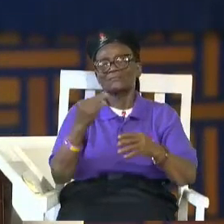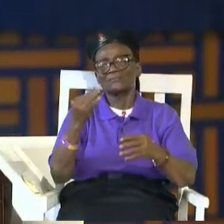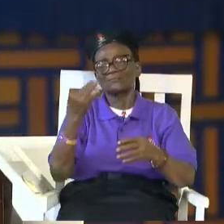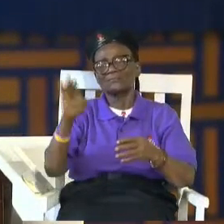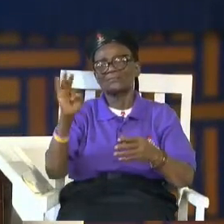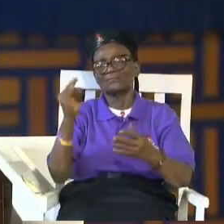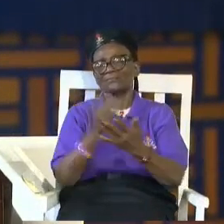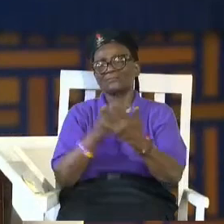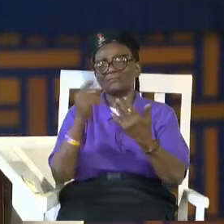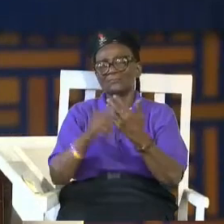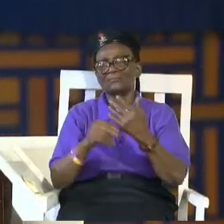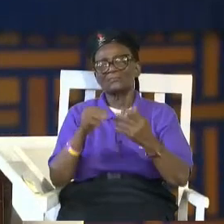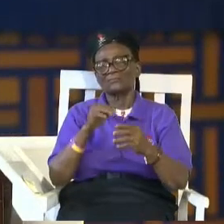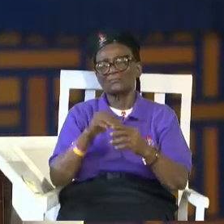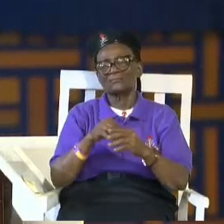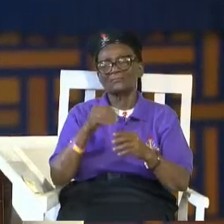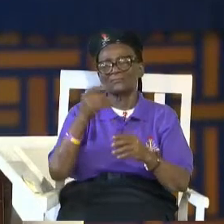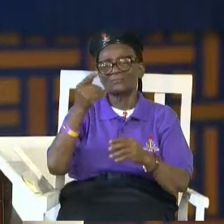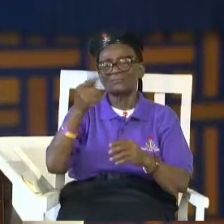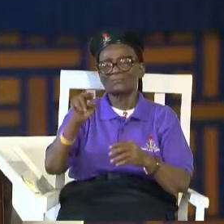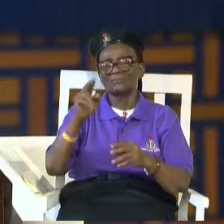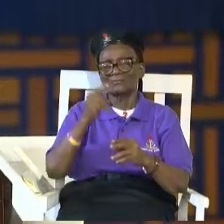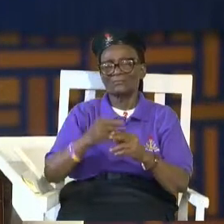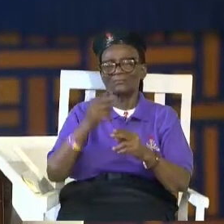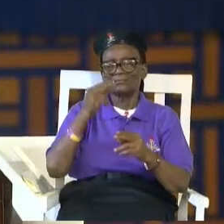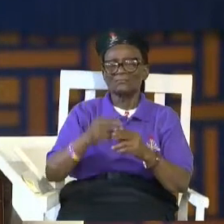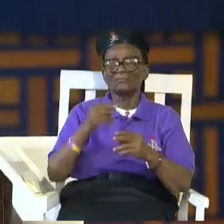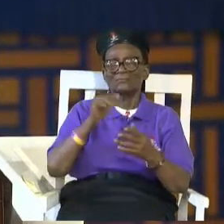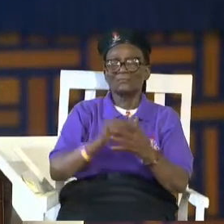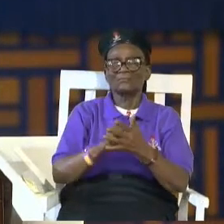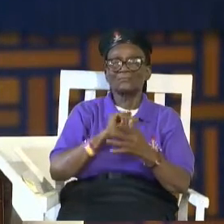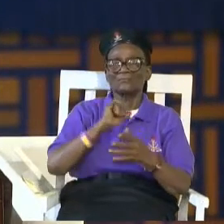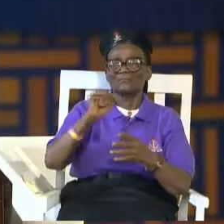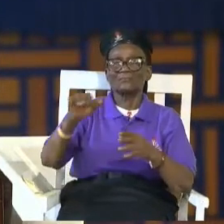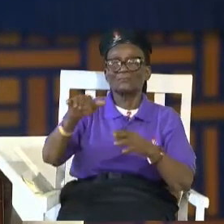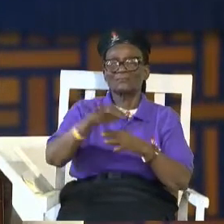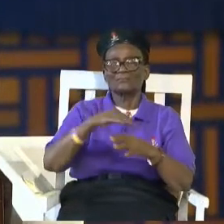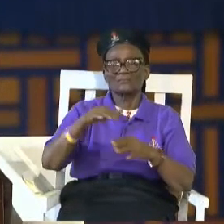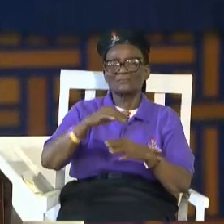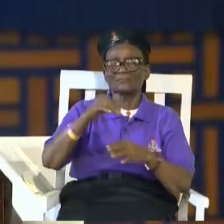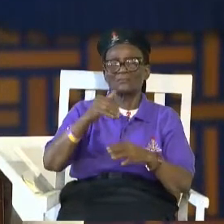in the name that is above every other name.